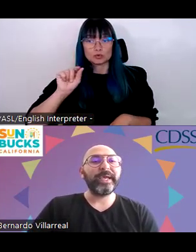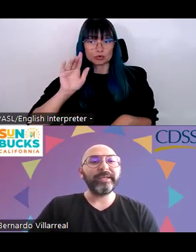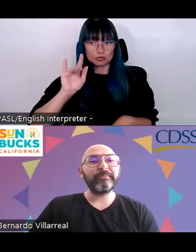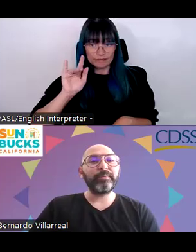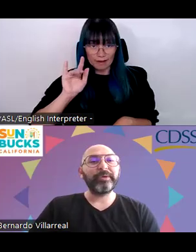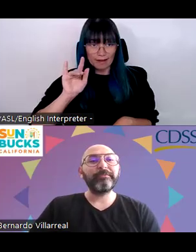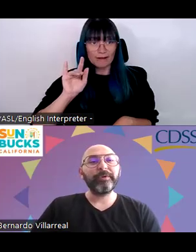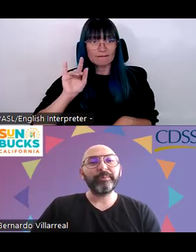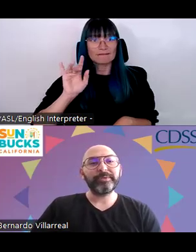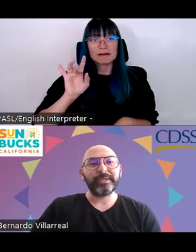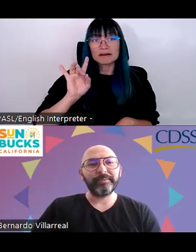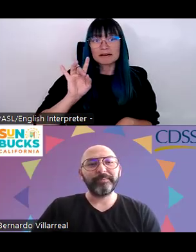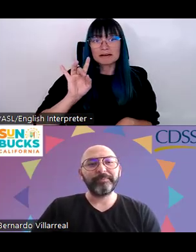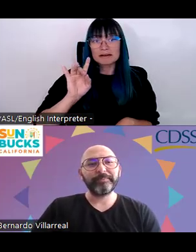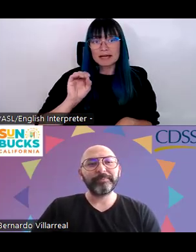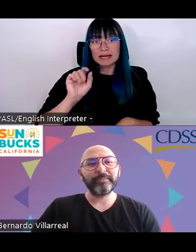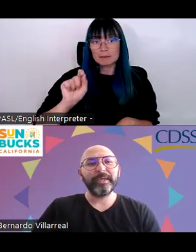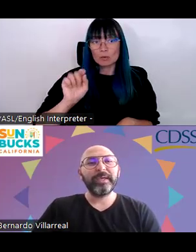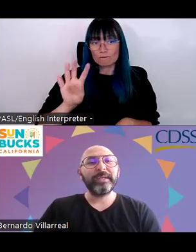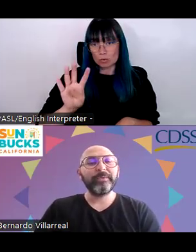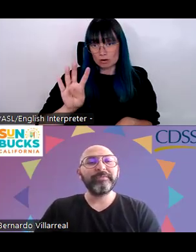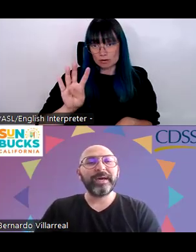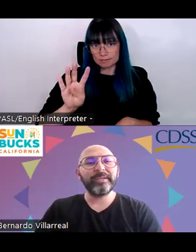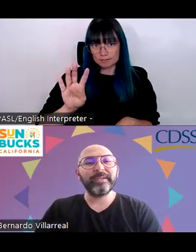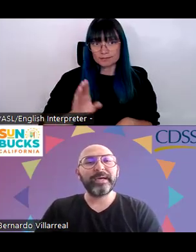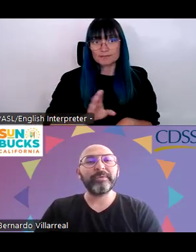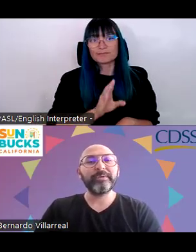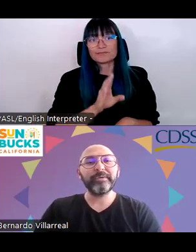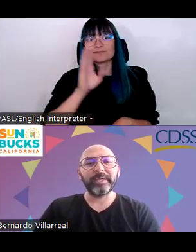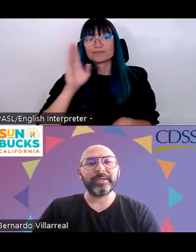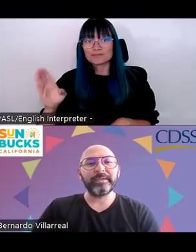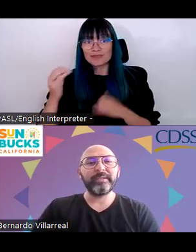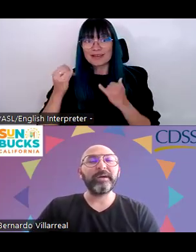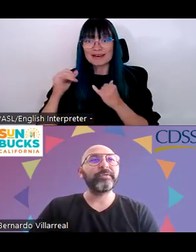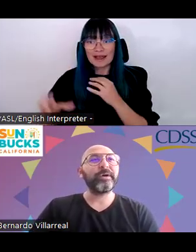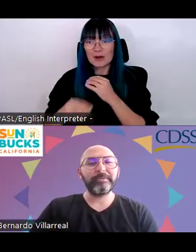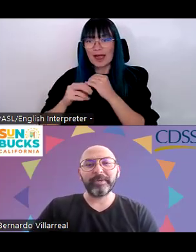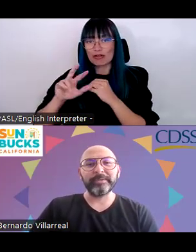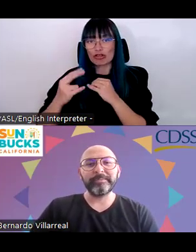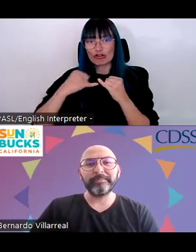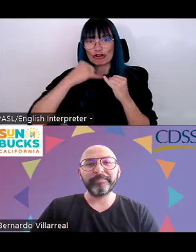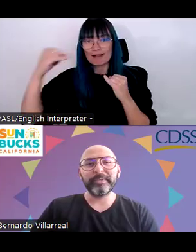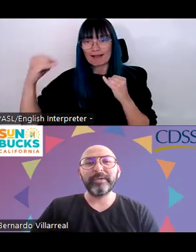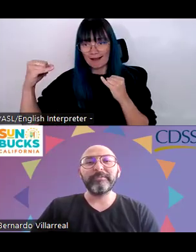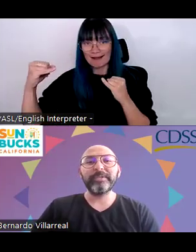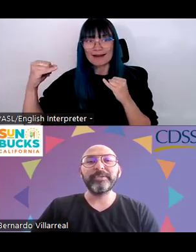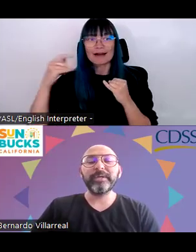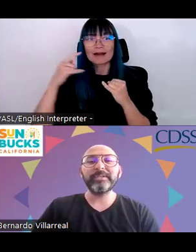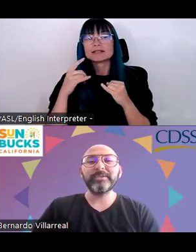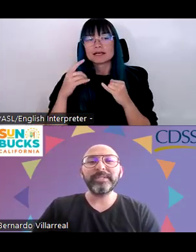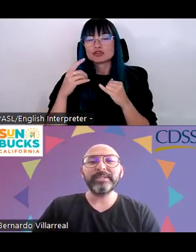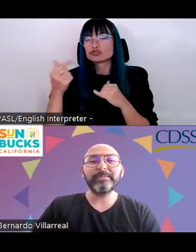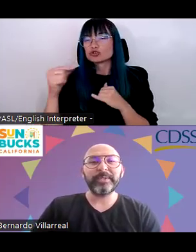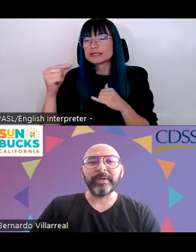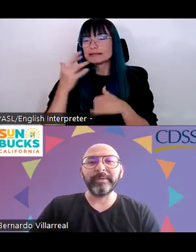rate was 80.4%. Now we've added in our third line in the avocado color for